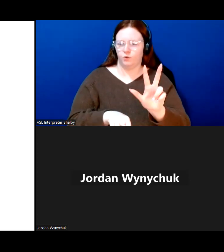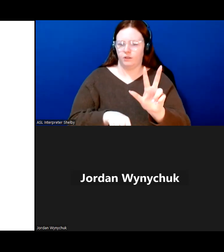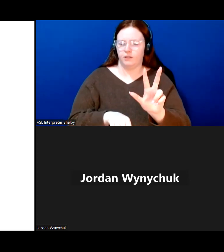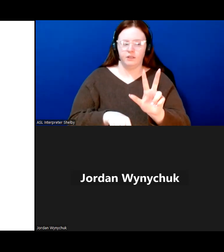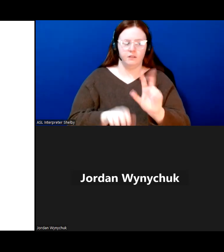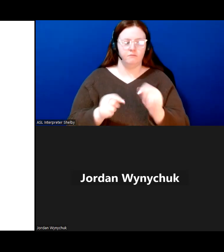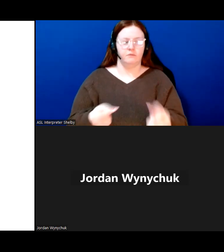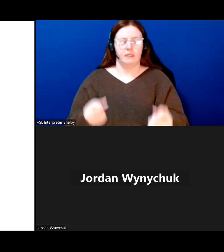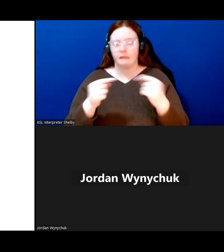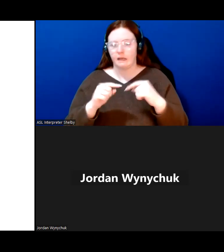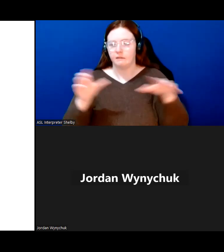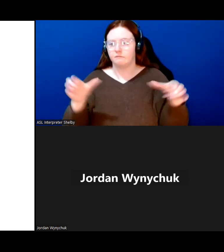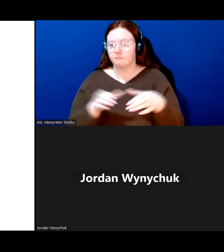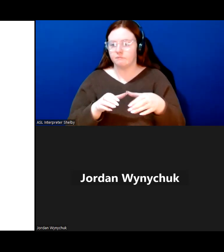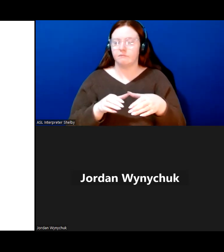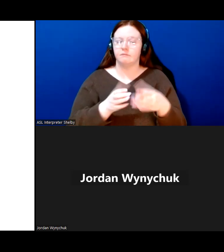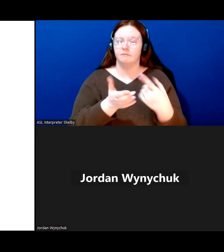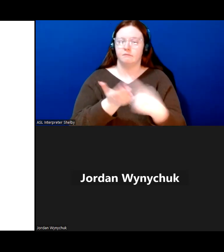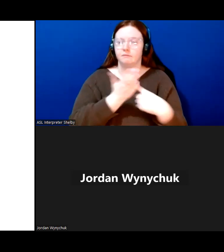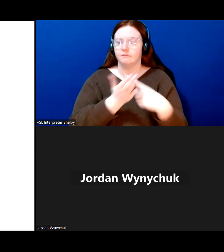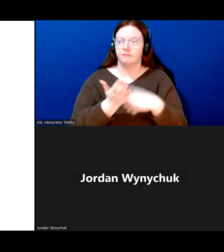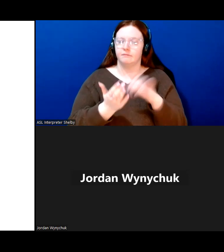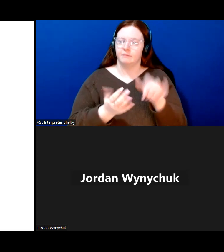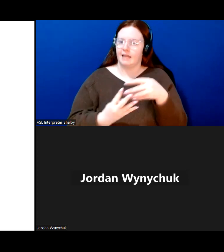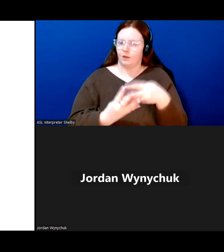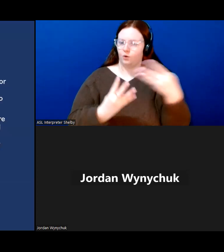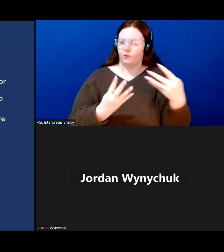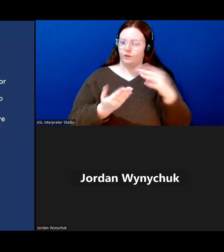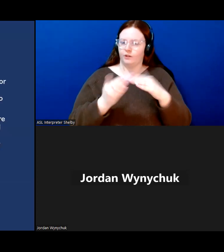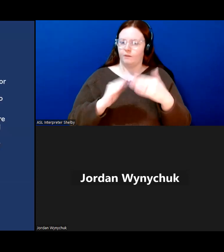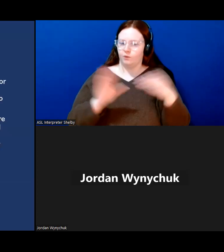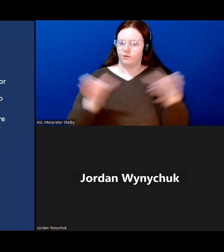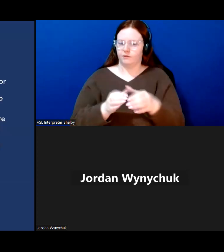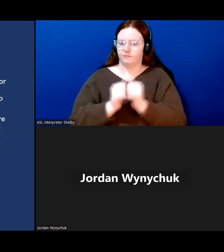social gathering of the 2S LGBTQI plus community.